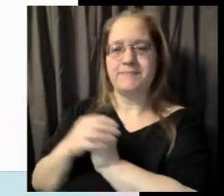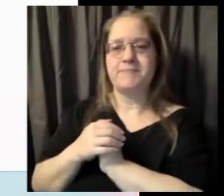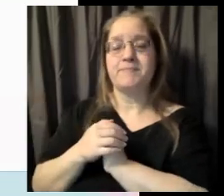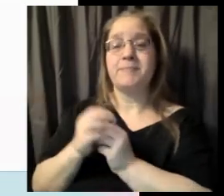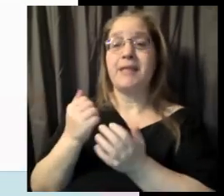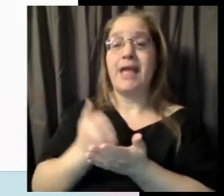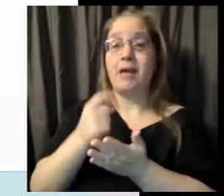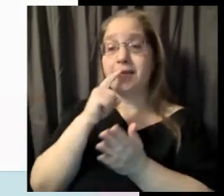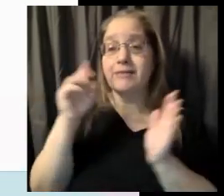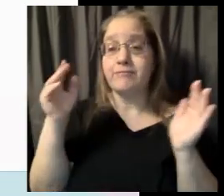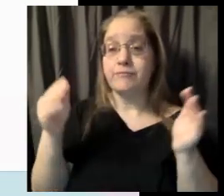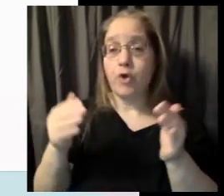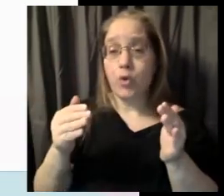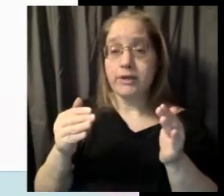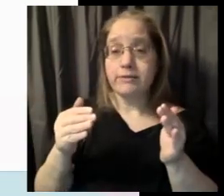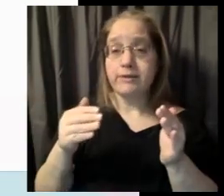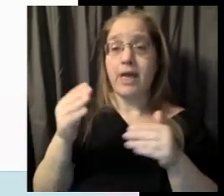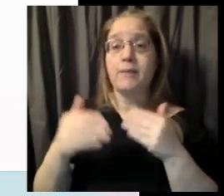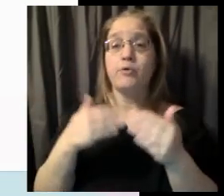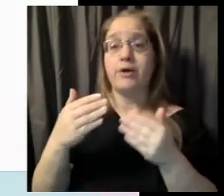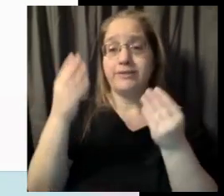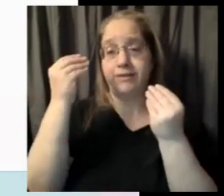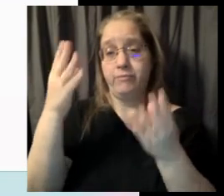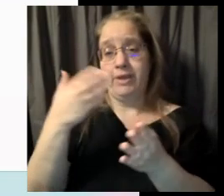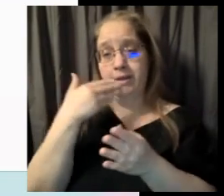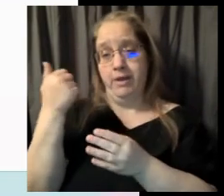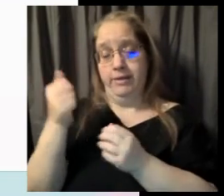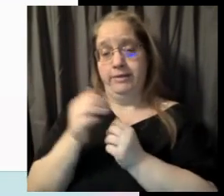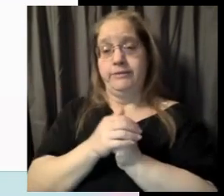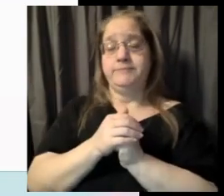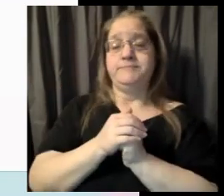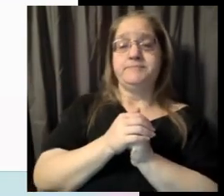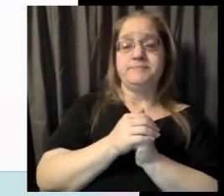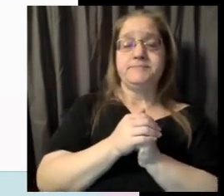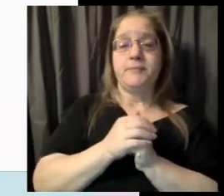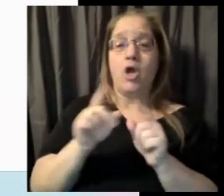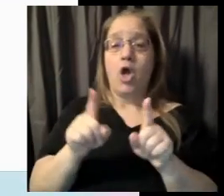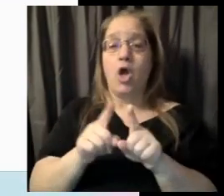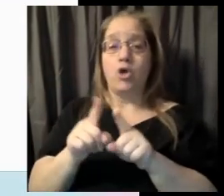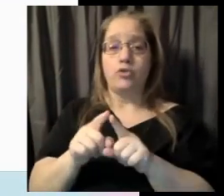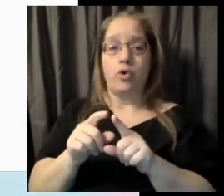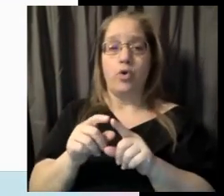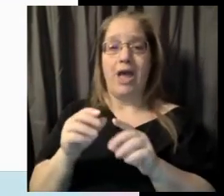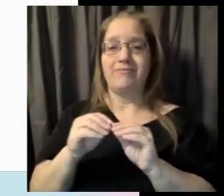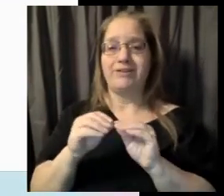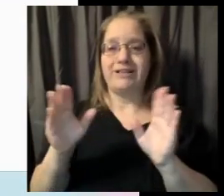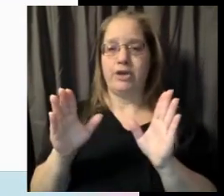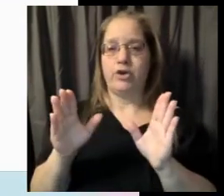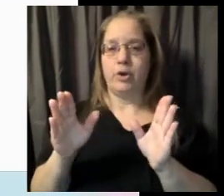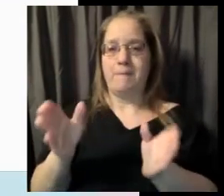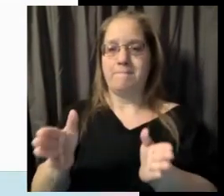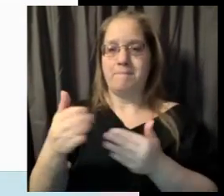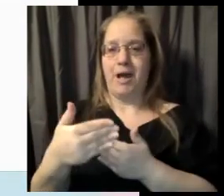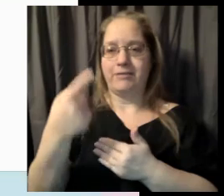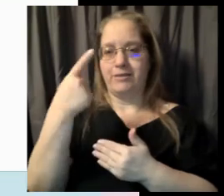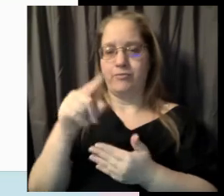task and process information better. In addition, providing clear storage boxes for school materials or